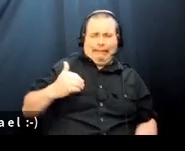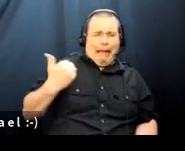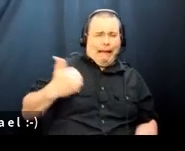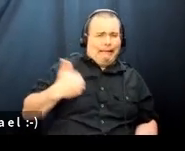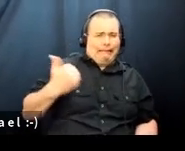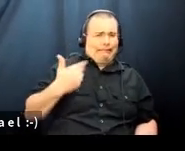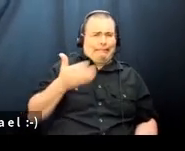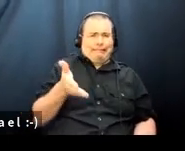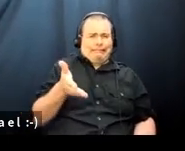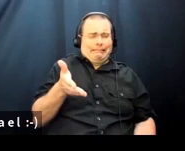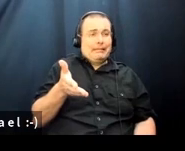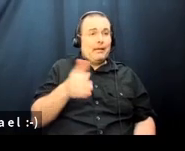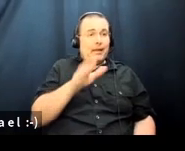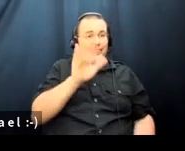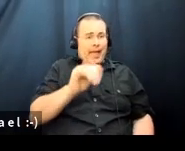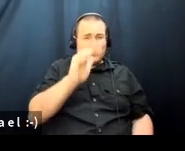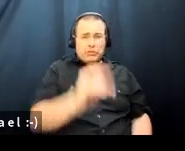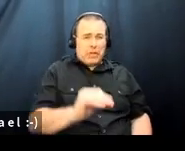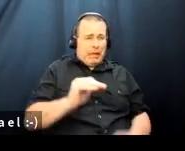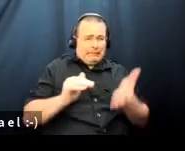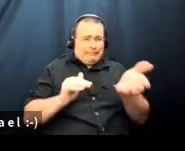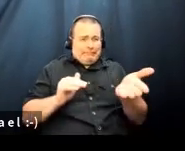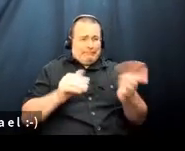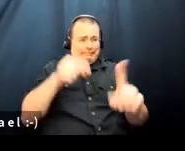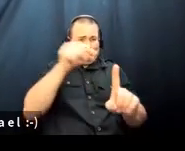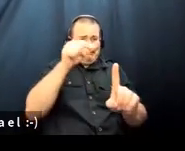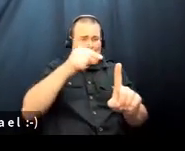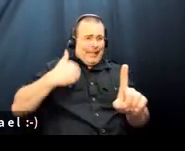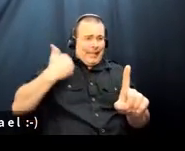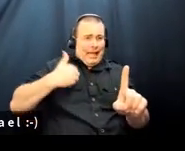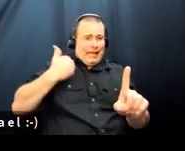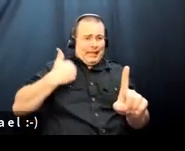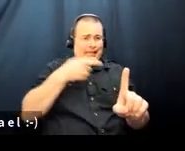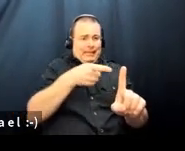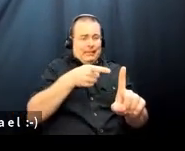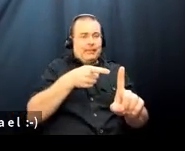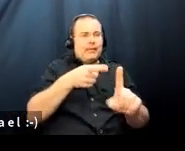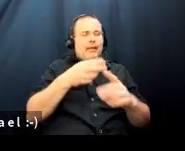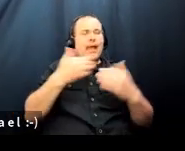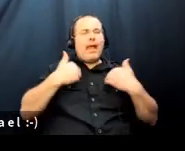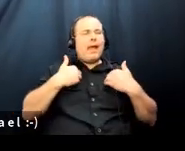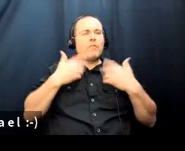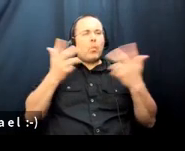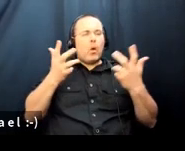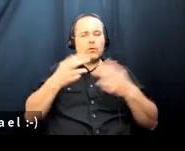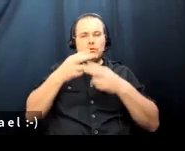is that very young child has what we call splinter skills.